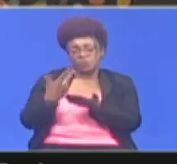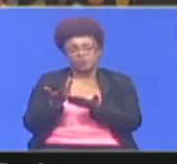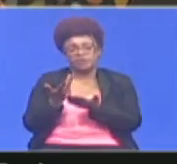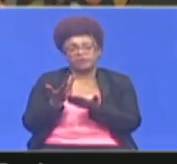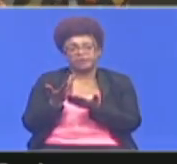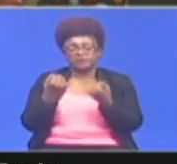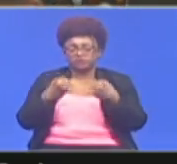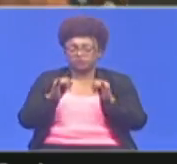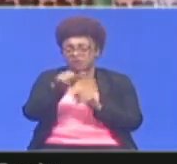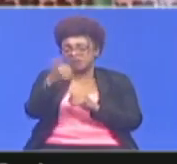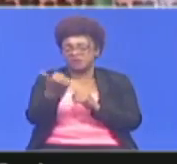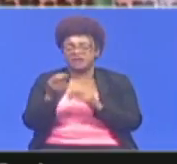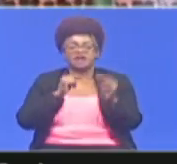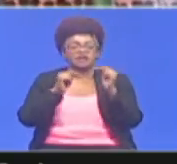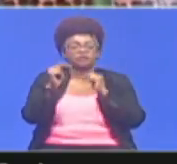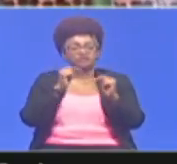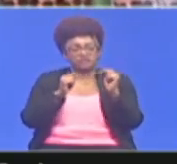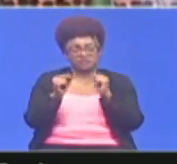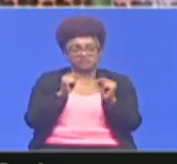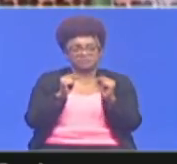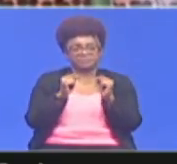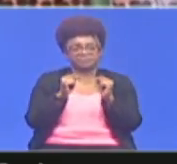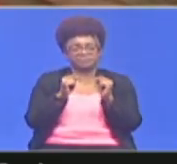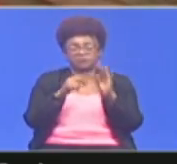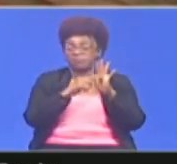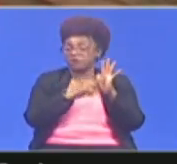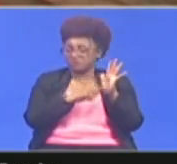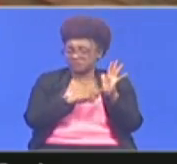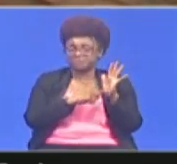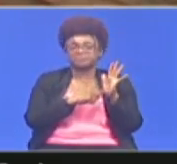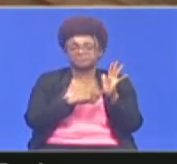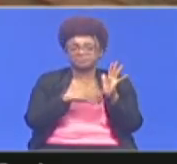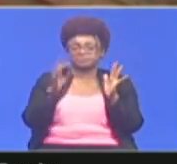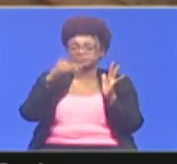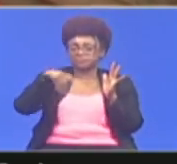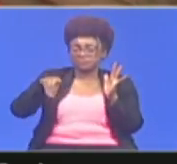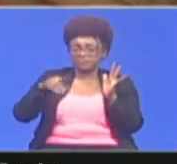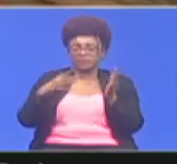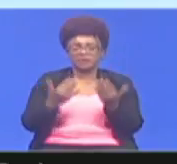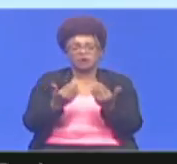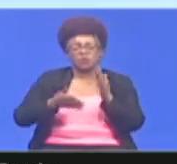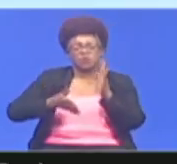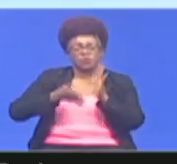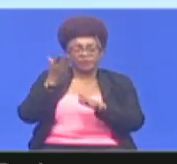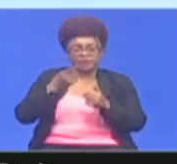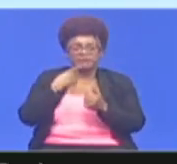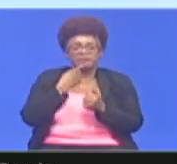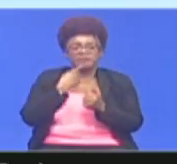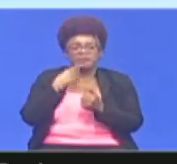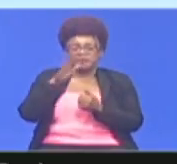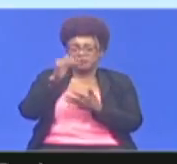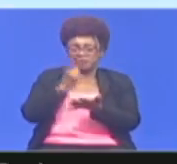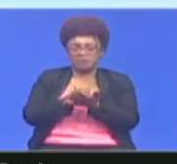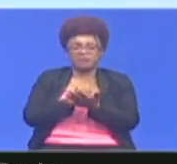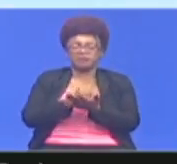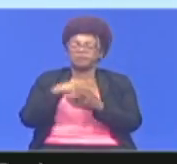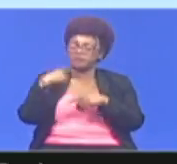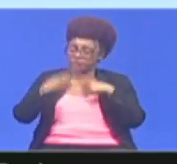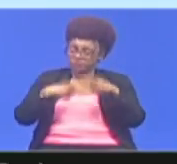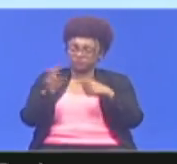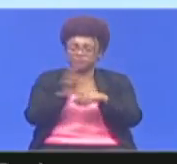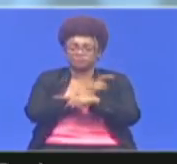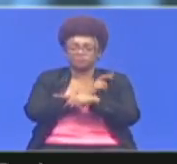look for other negotiating points. The DPP was, however, quick to note that his office would keenly monitor the use